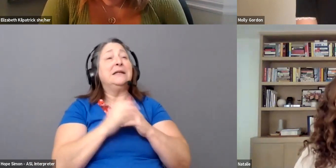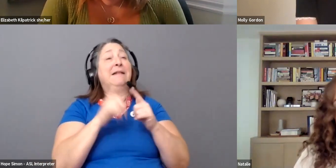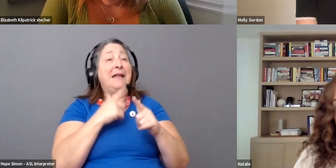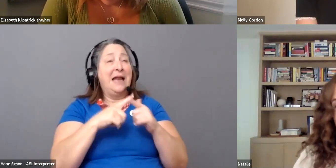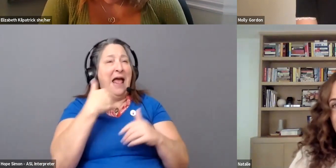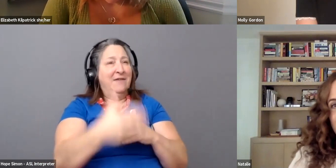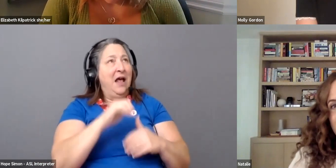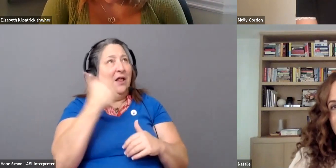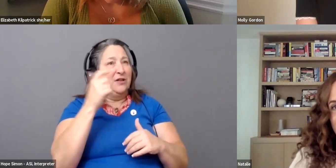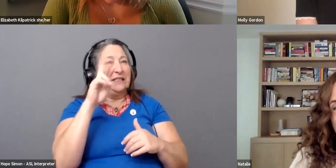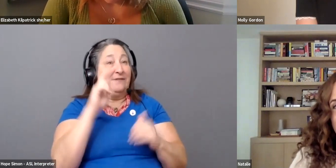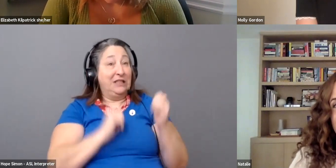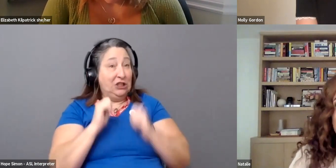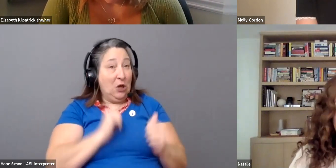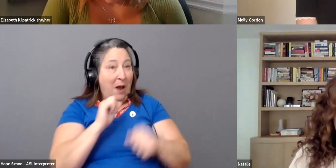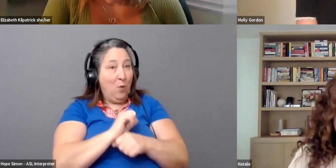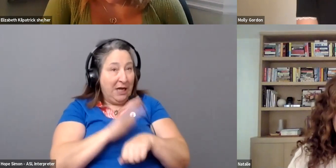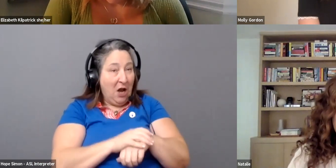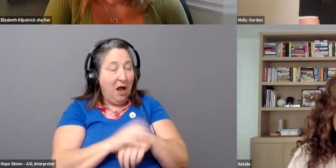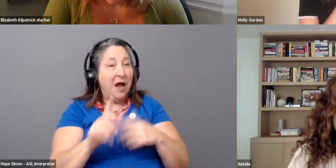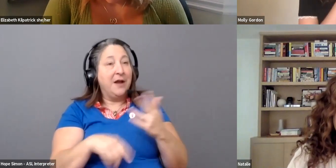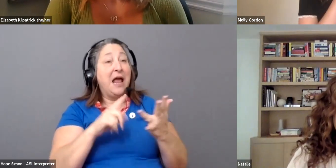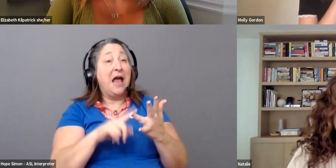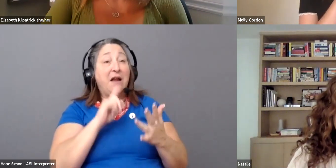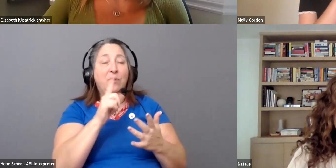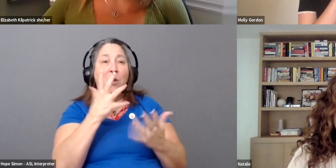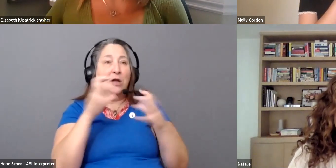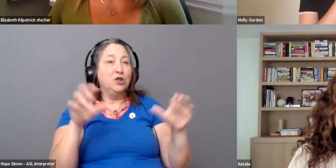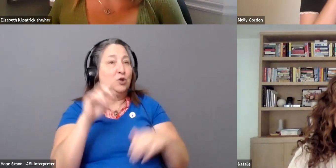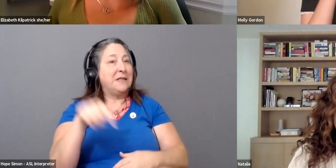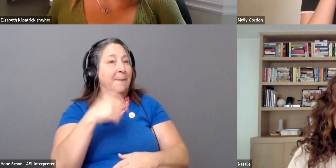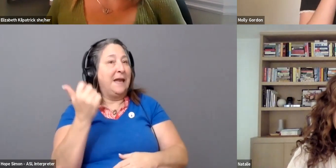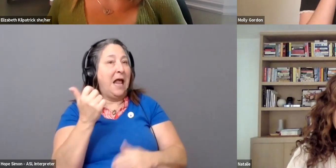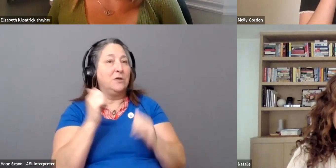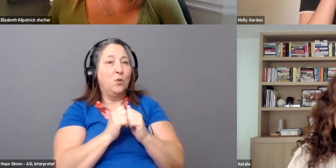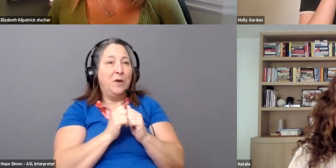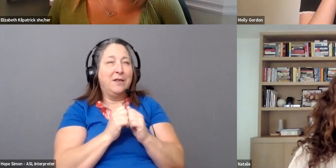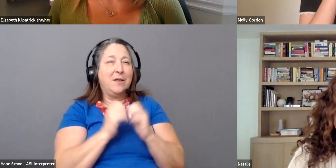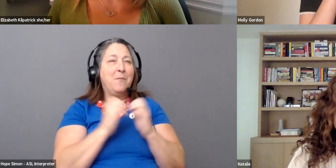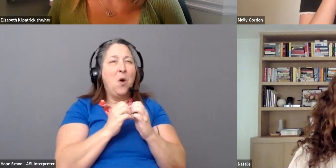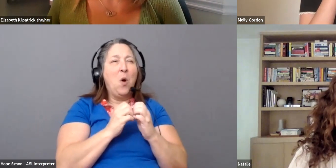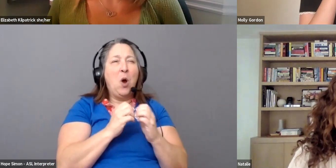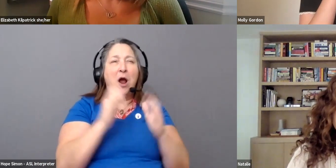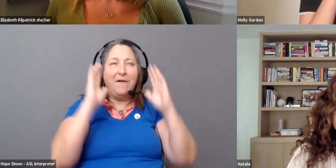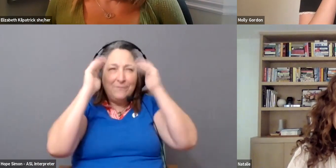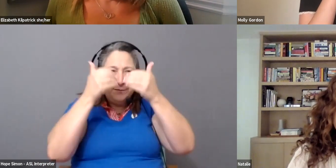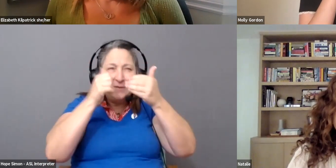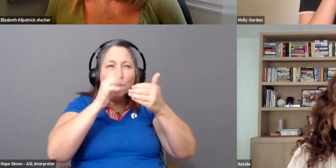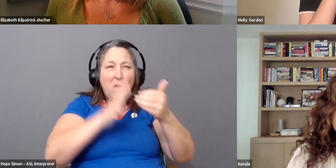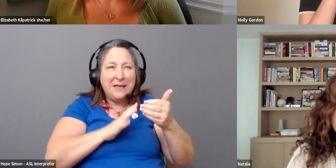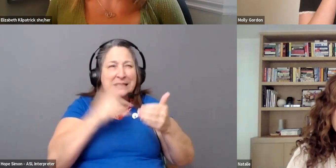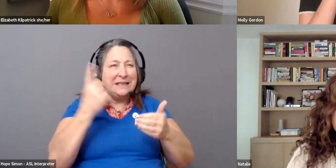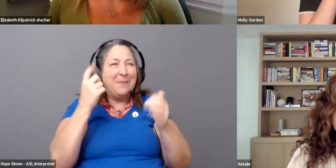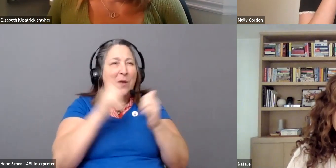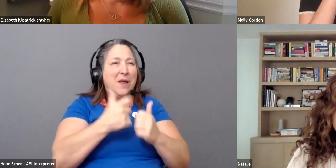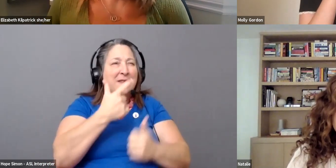soon. And I desperately want to do something else with more of a lady-centric, something with Geraldine and